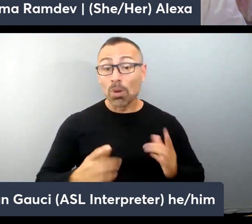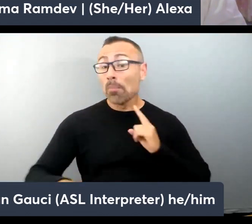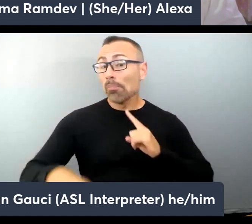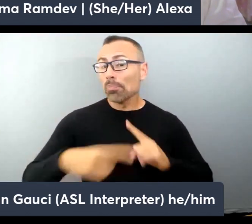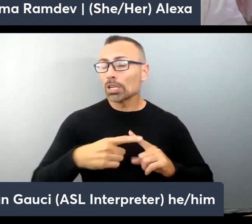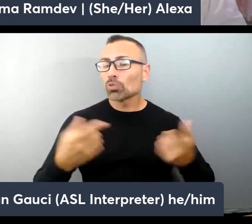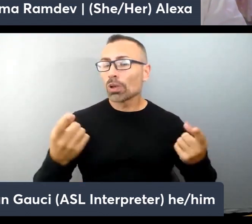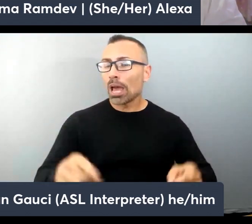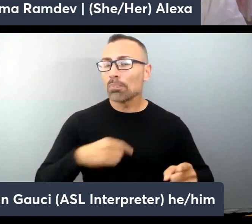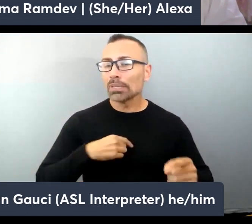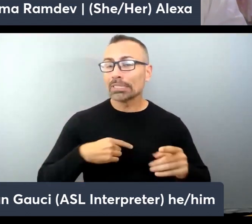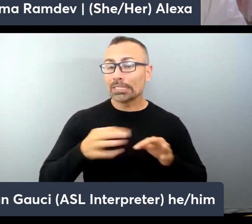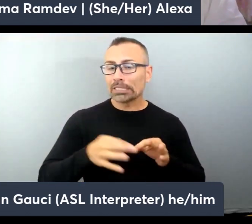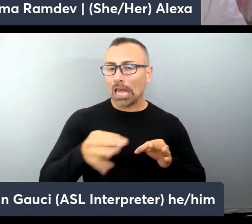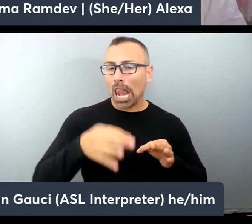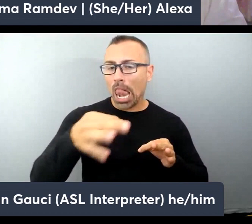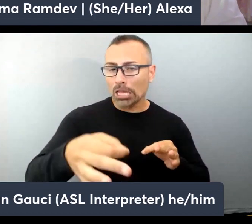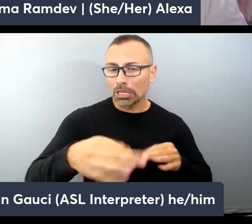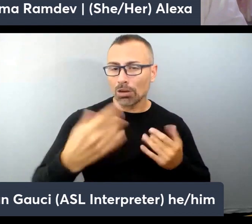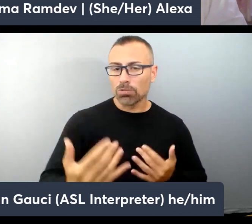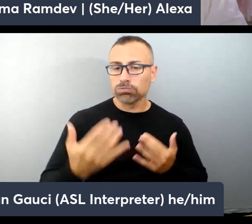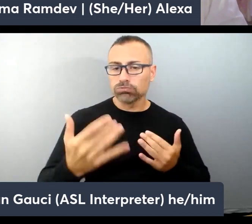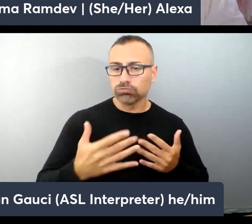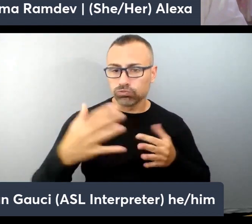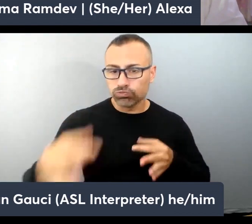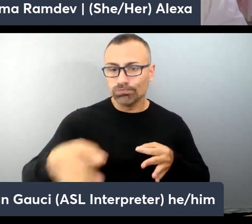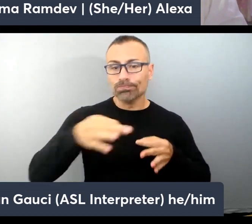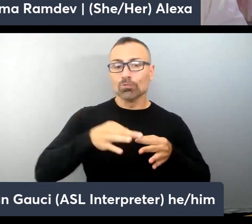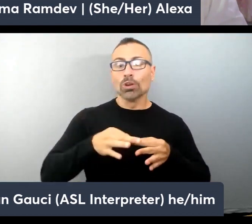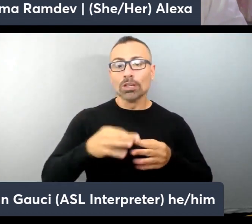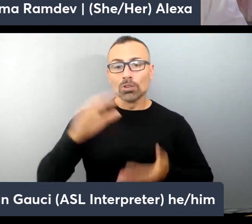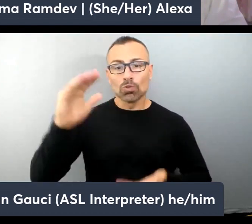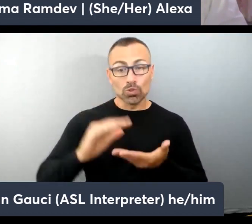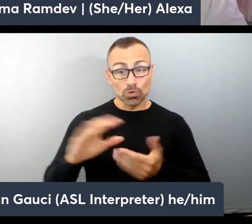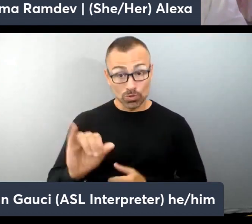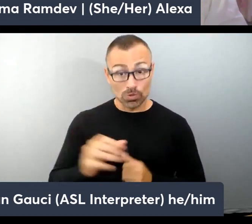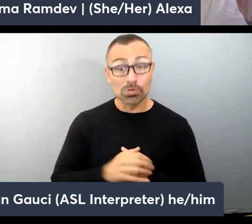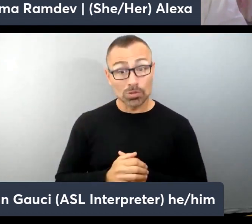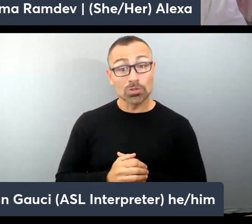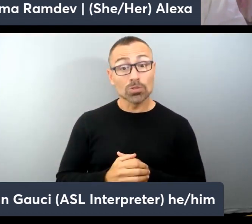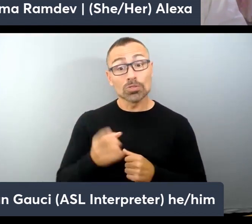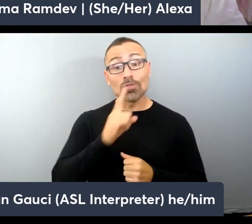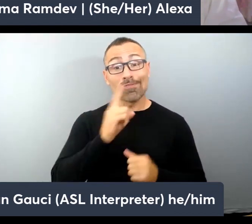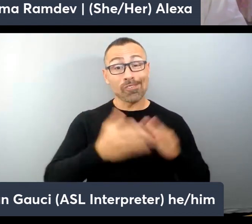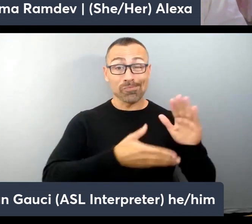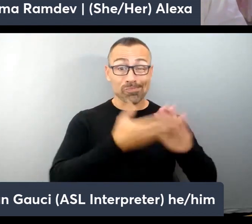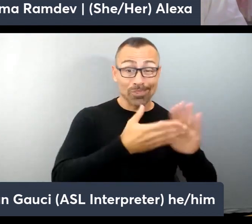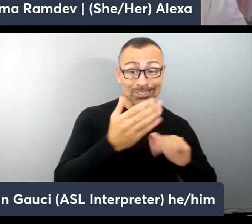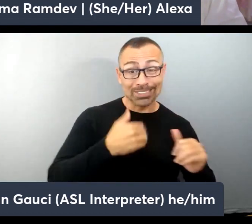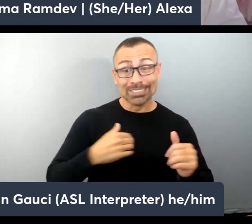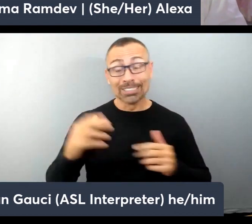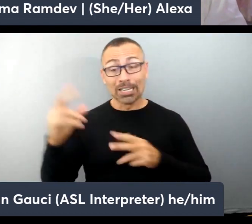events are ready for processing and the time the data is ready itself too. So Glue streaming sounds really powerful.